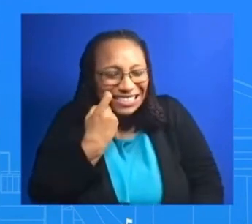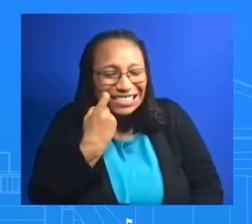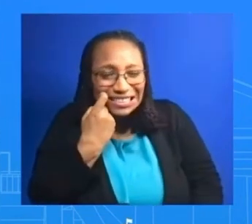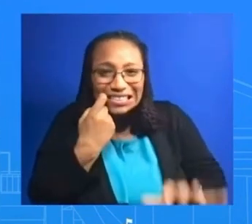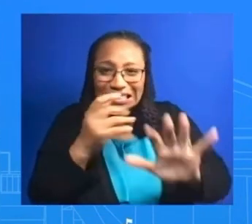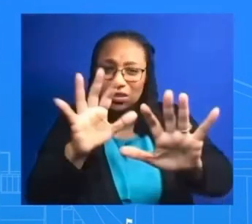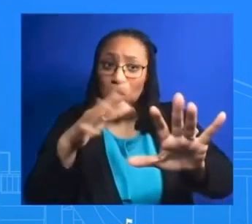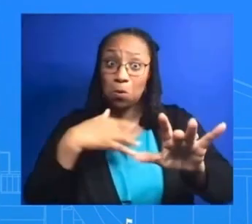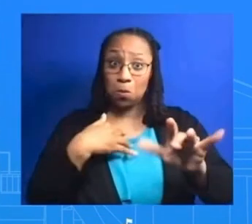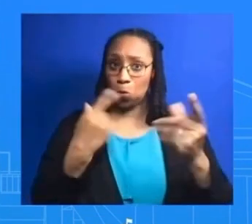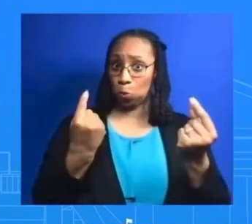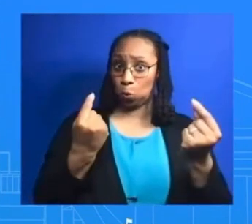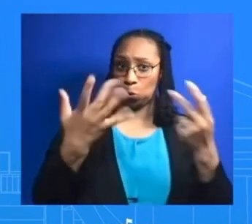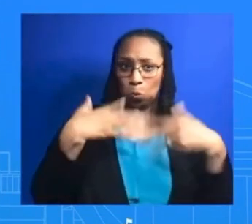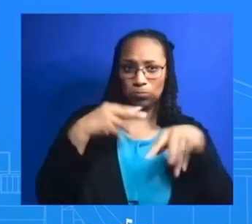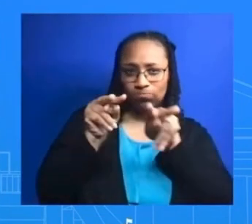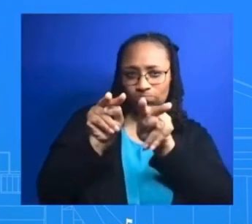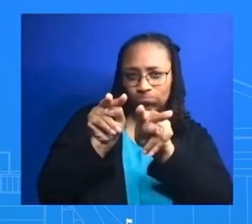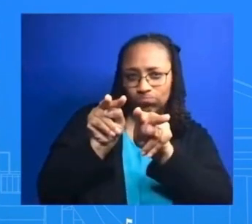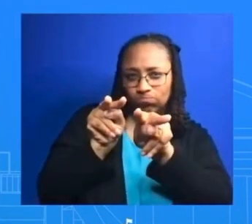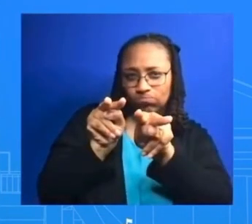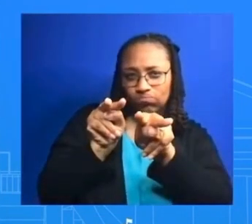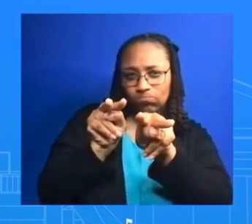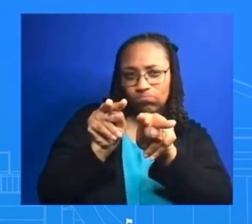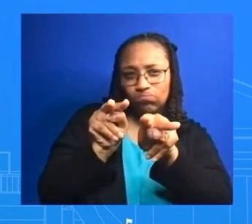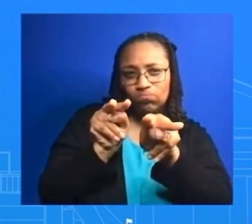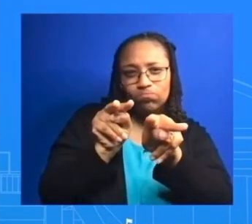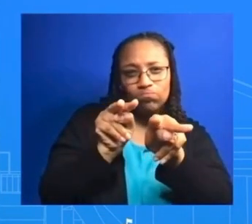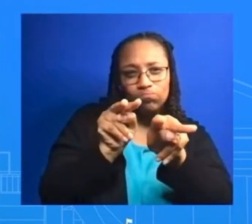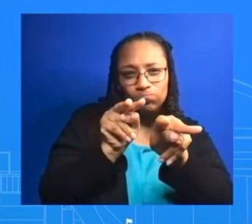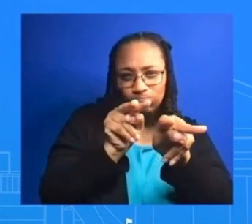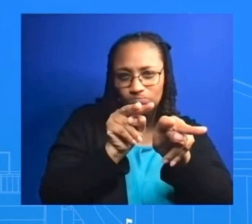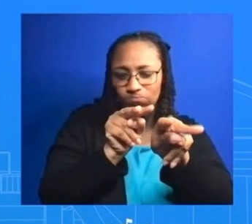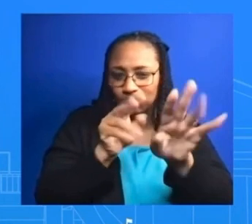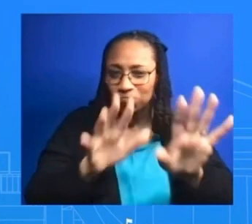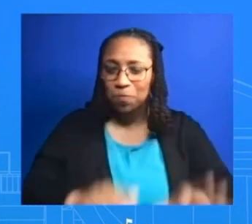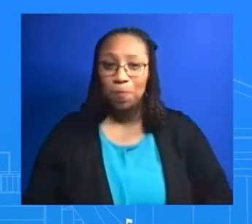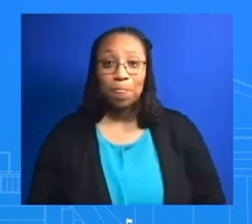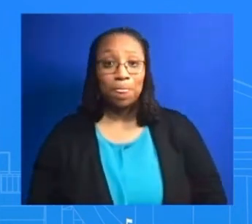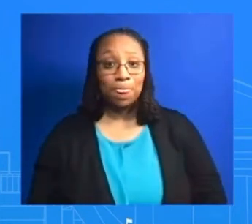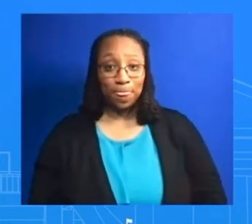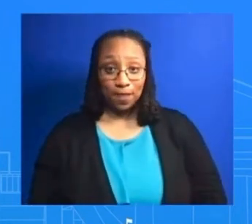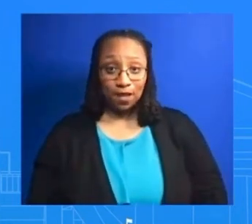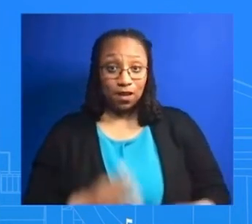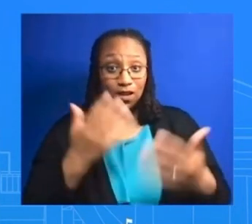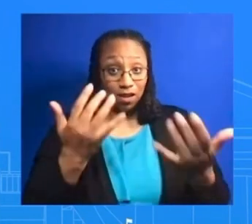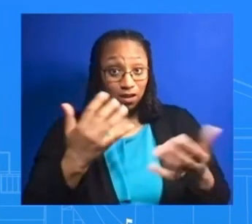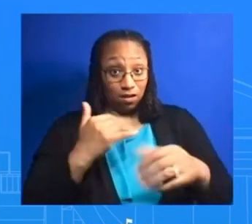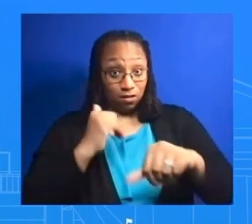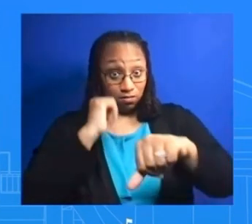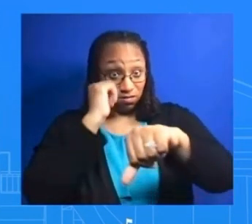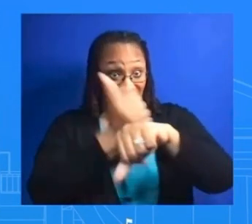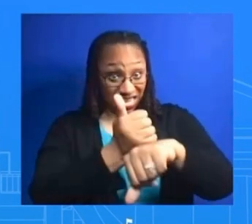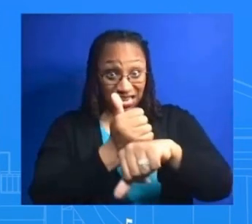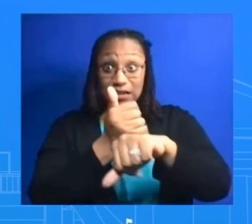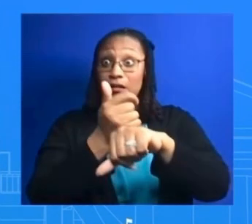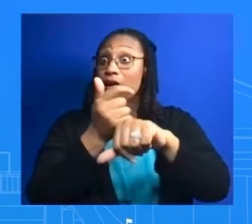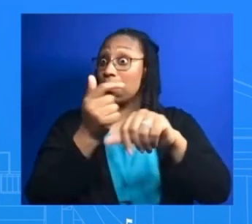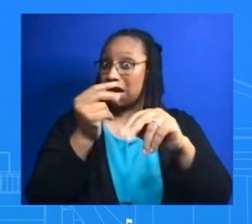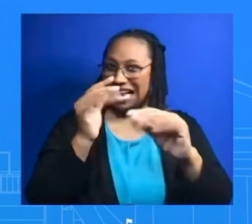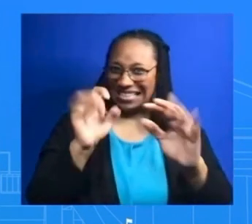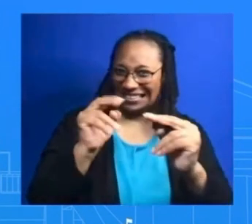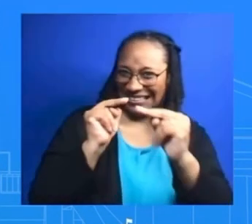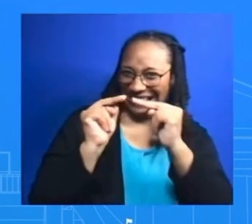now, we think that the settlement and compromise pathway, the Higher Education Act pathway that we talked about today, is going to be a valid pathway that conforms